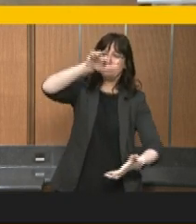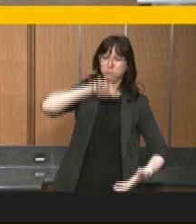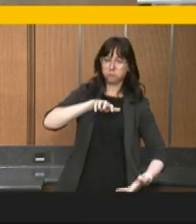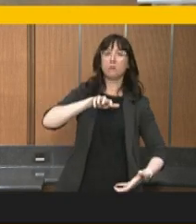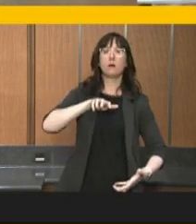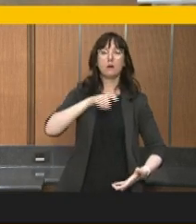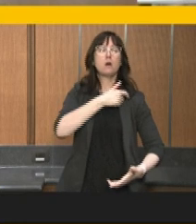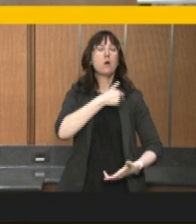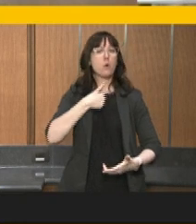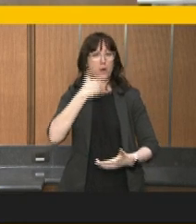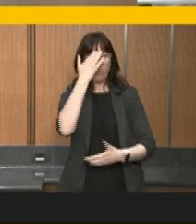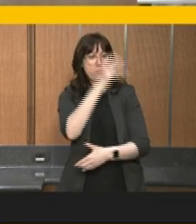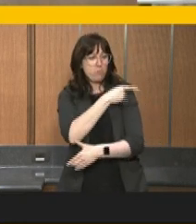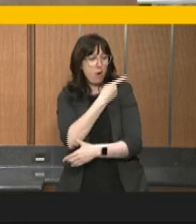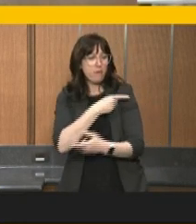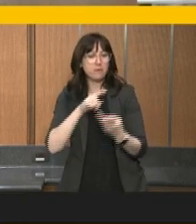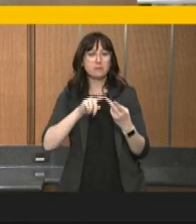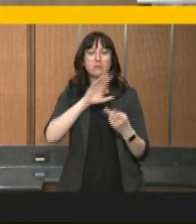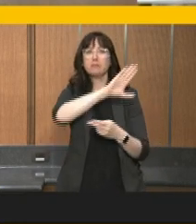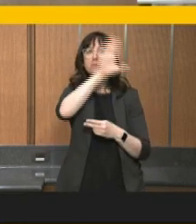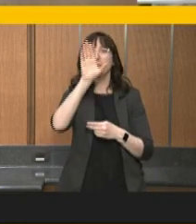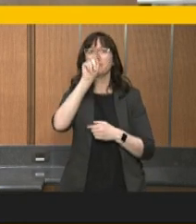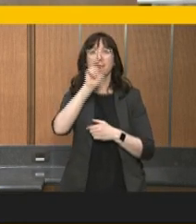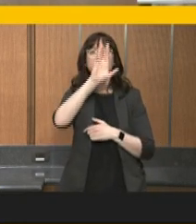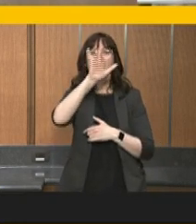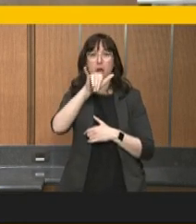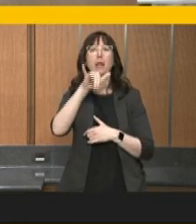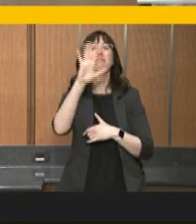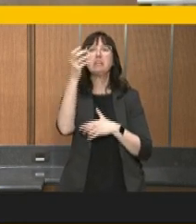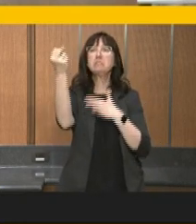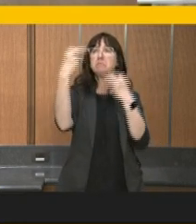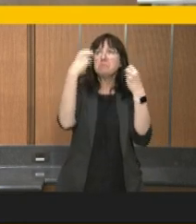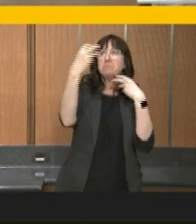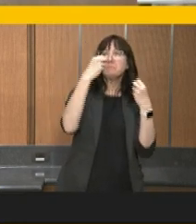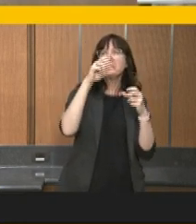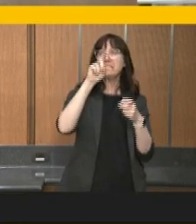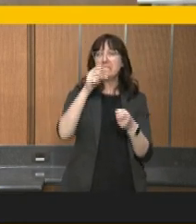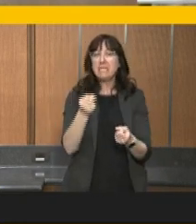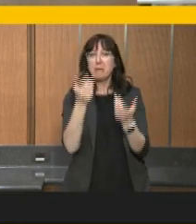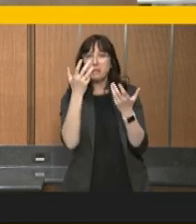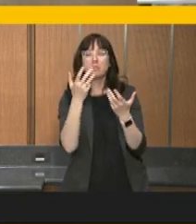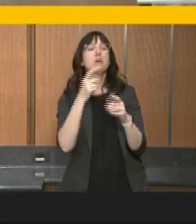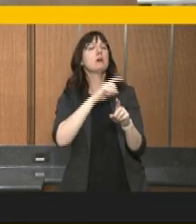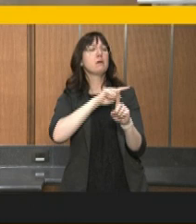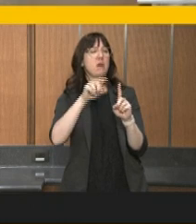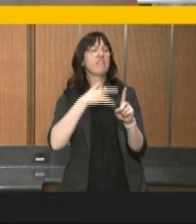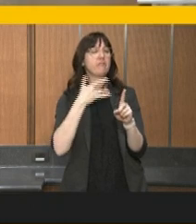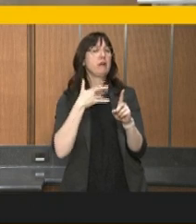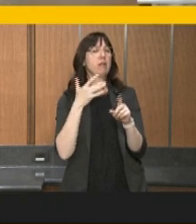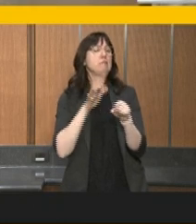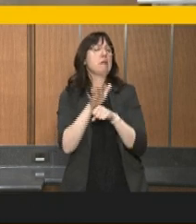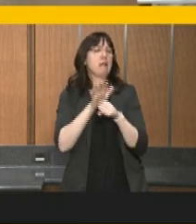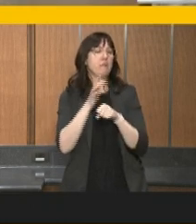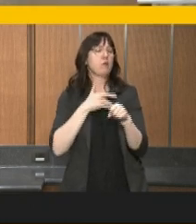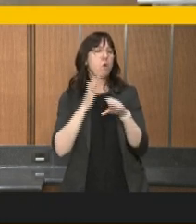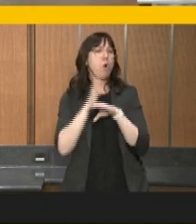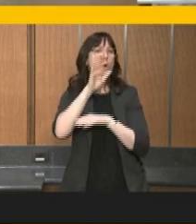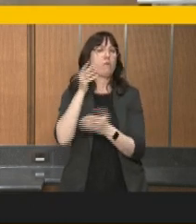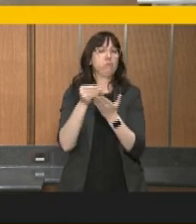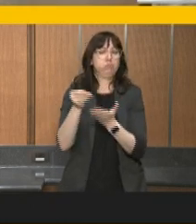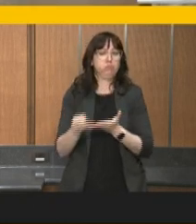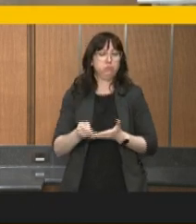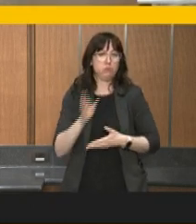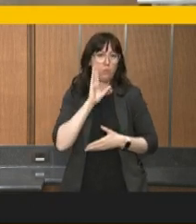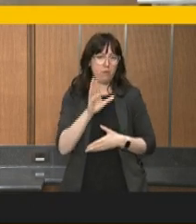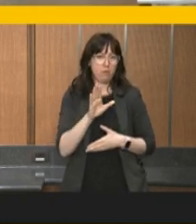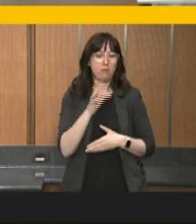the provinces and territories have indicated what they think they might need, in fact, we may need more. And I think Dr. Tam has been clear and